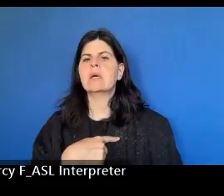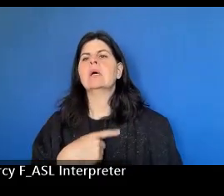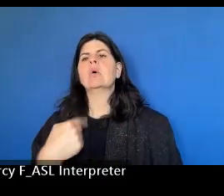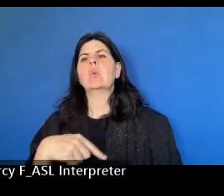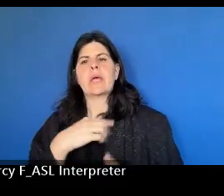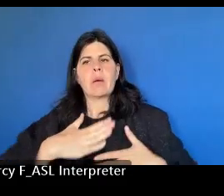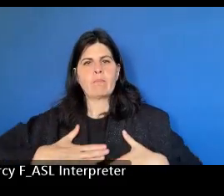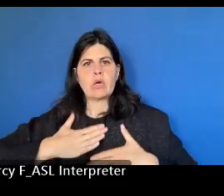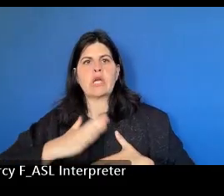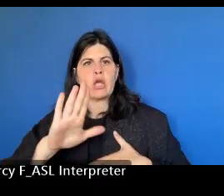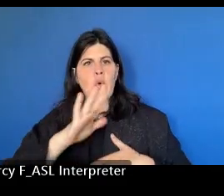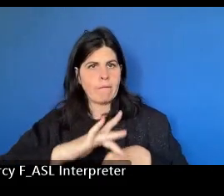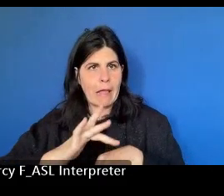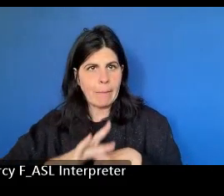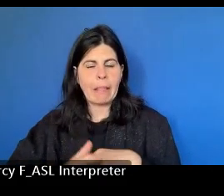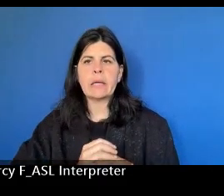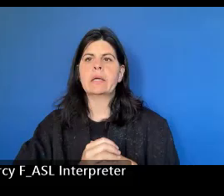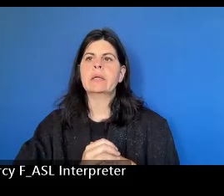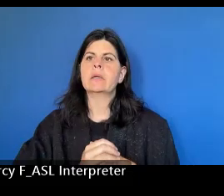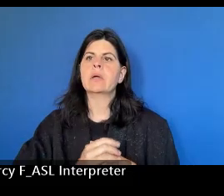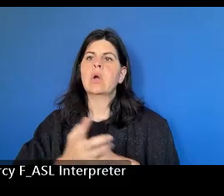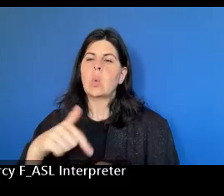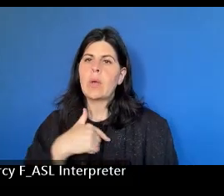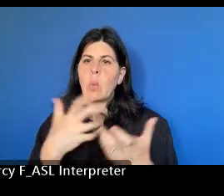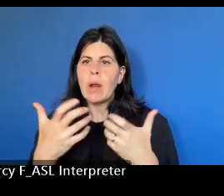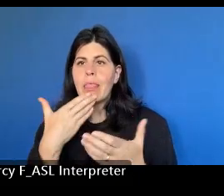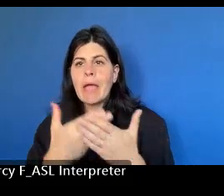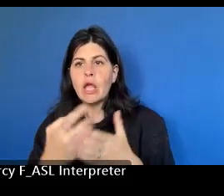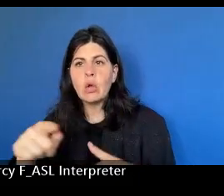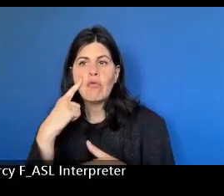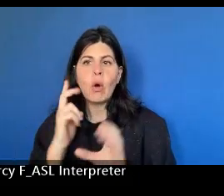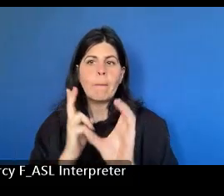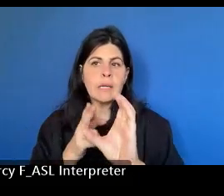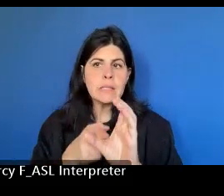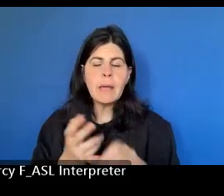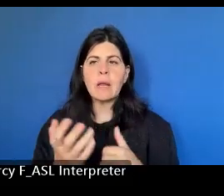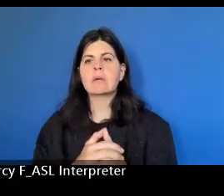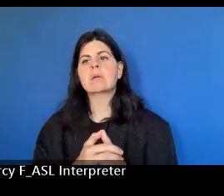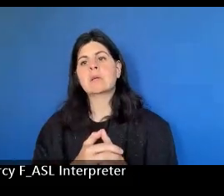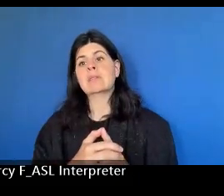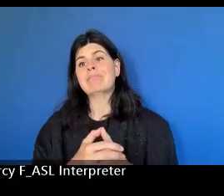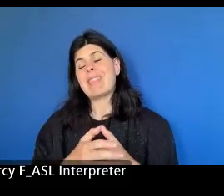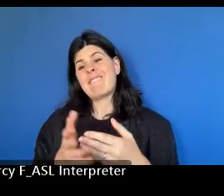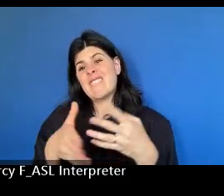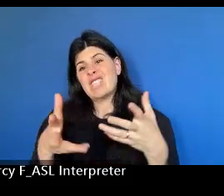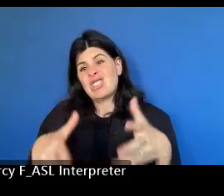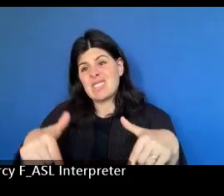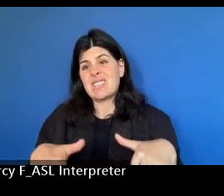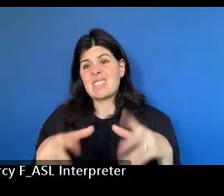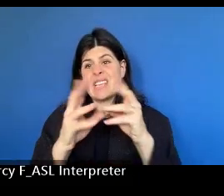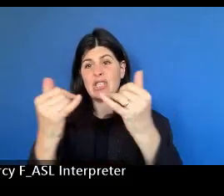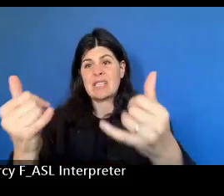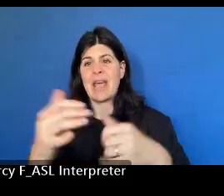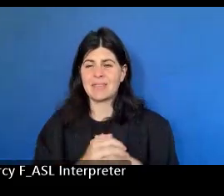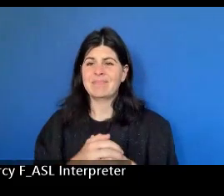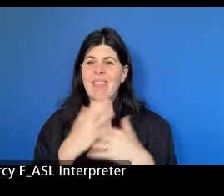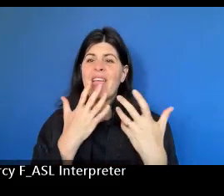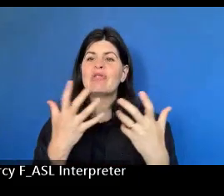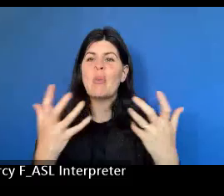guys' availability, and we want to thank you for participating, and that concludes the session today. Thank you so much.